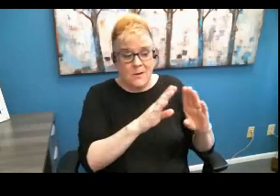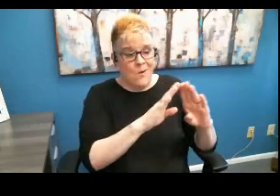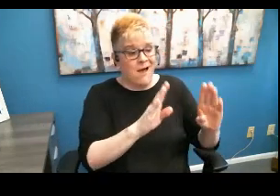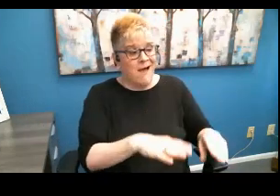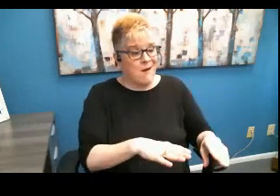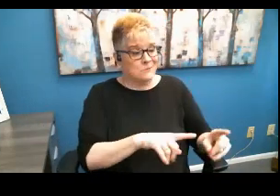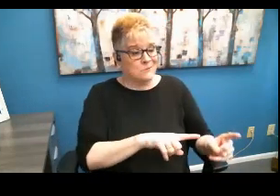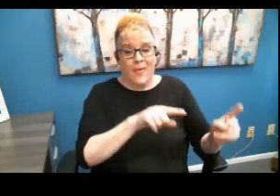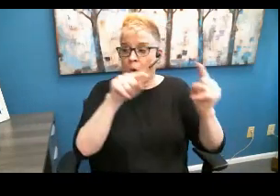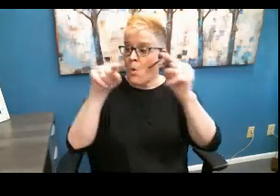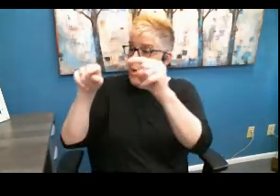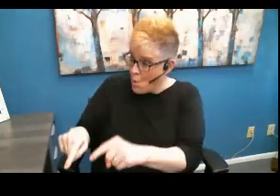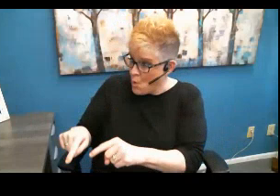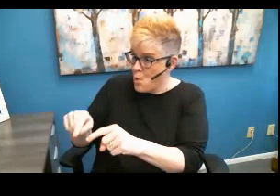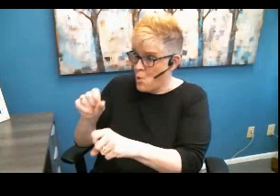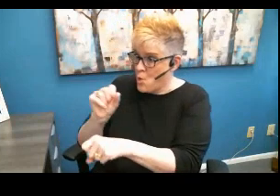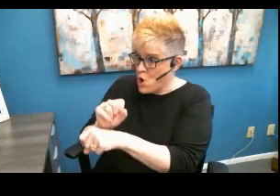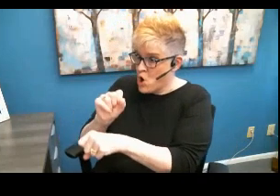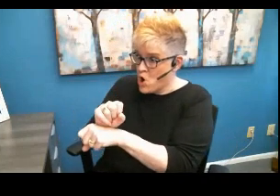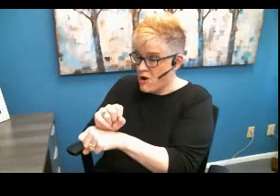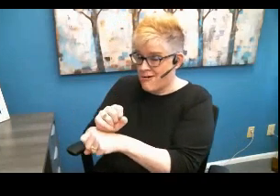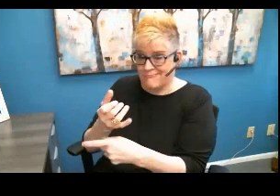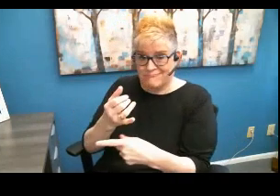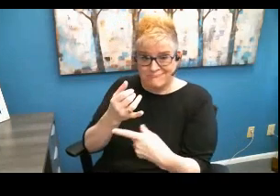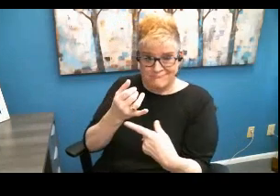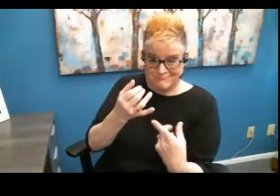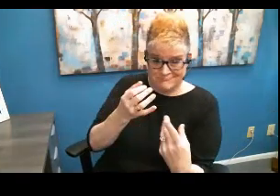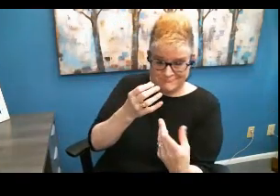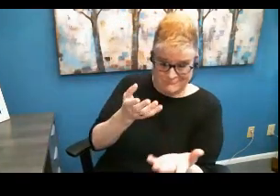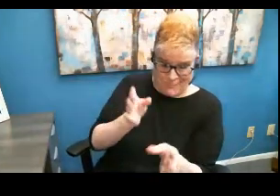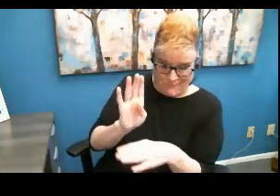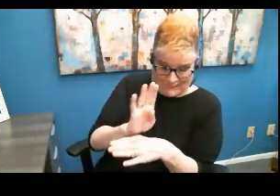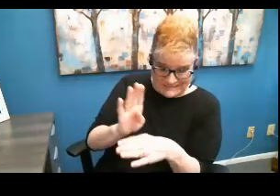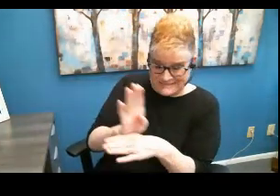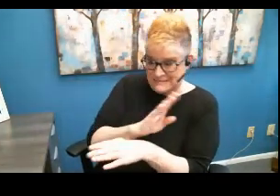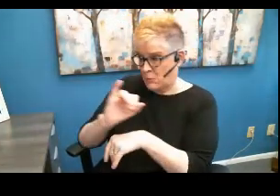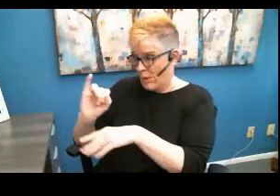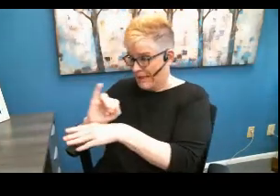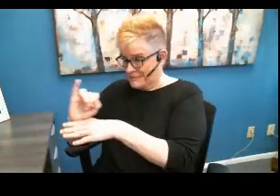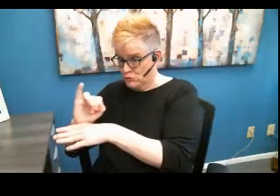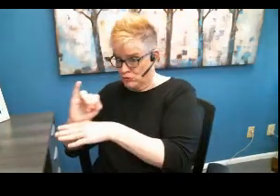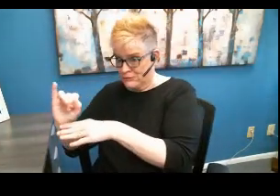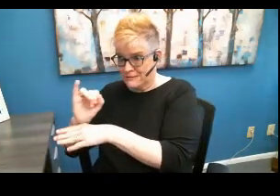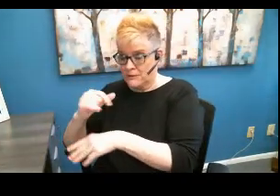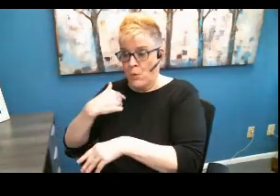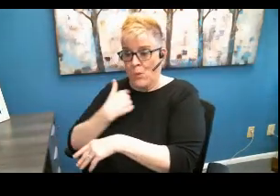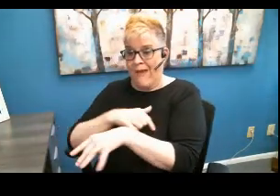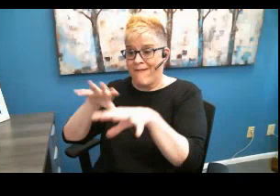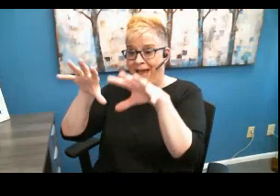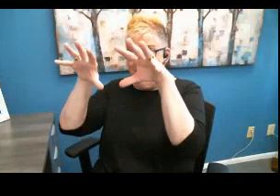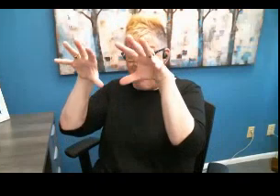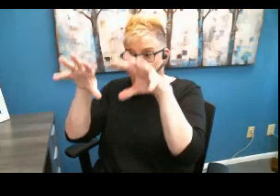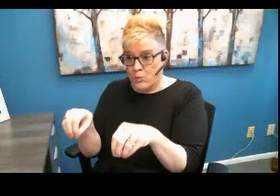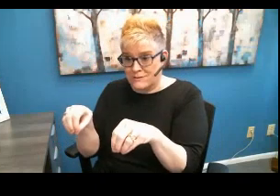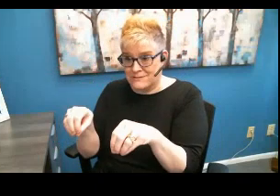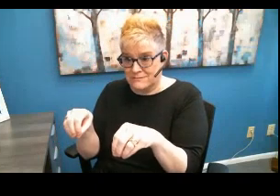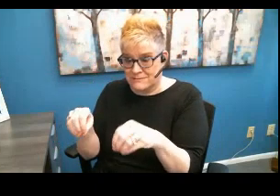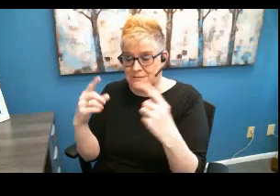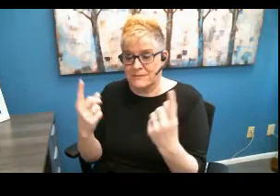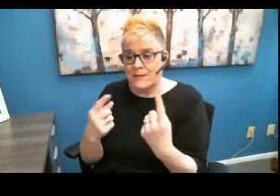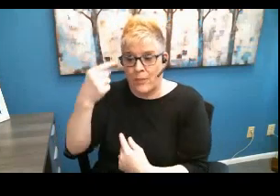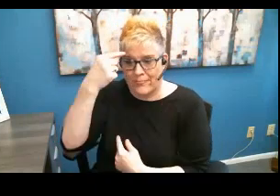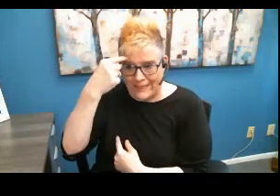work in whether it's industry or commercial, retail, commercial. So remember, when we have an outage, something to think about is